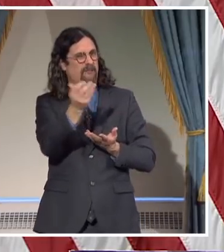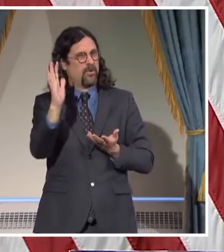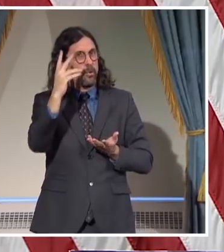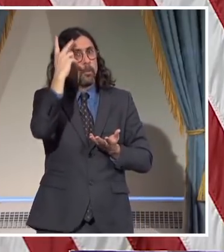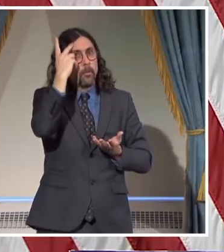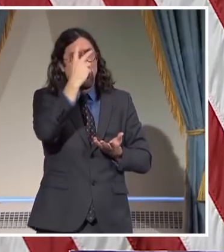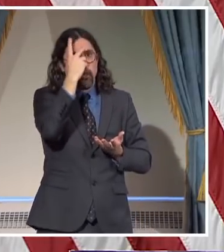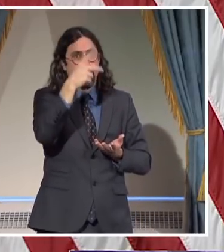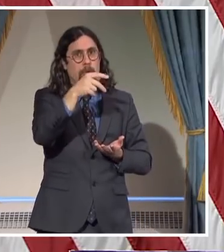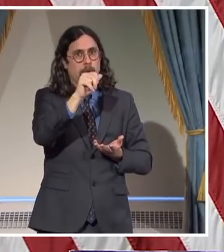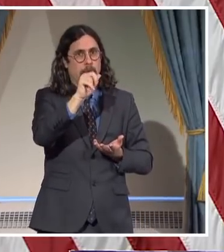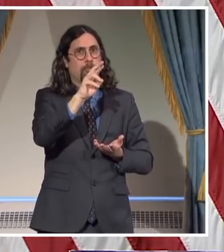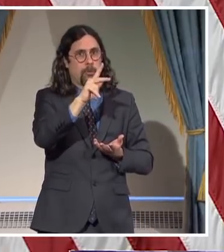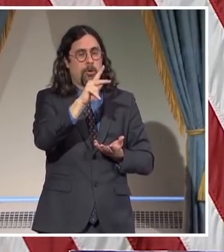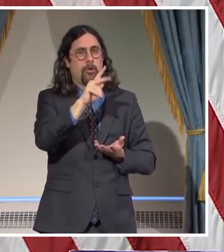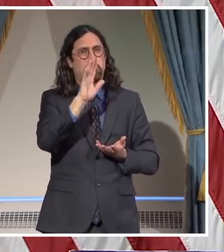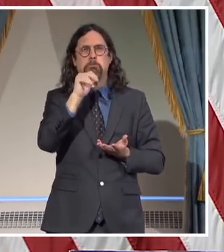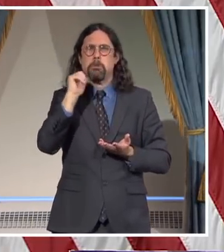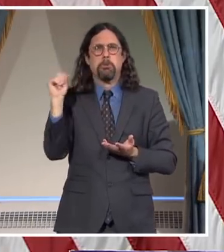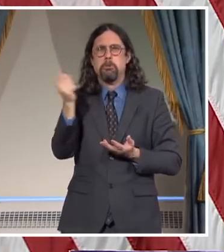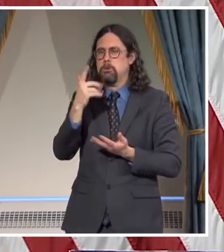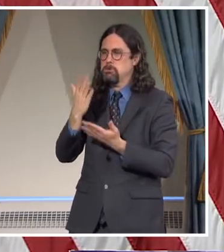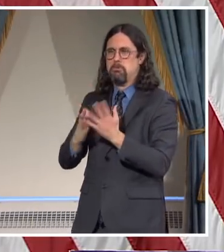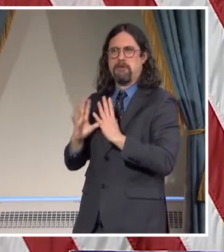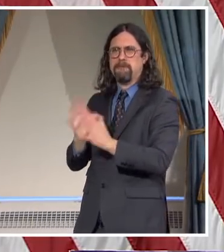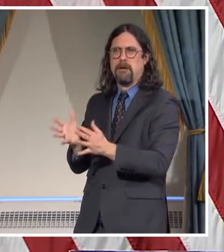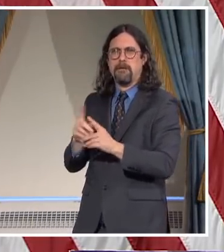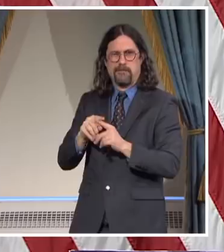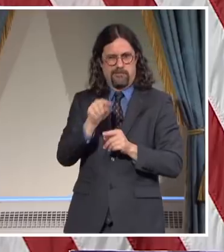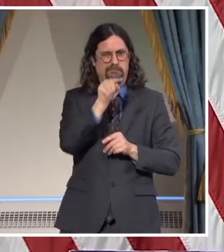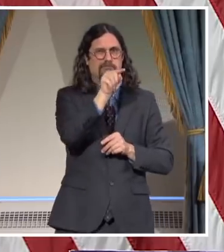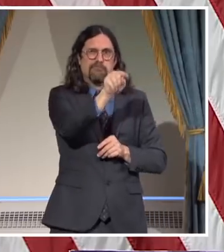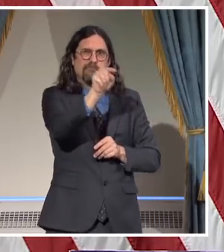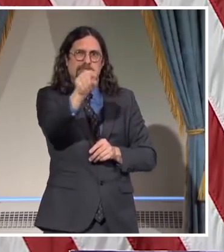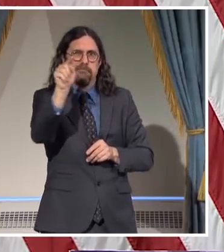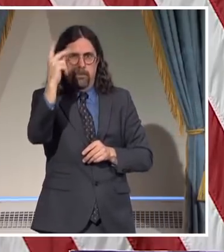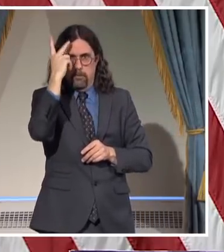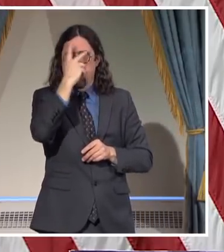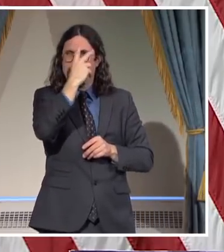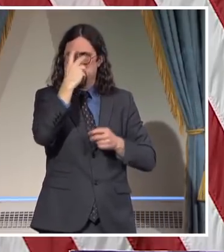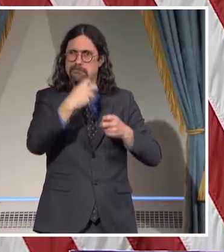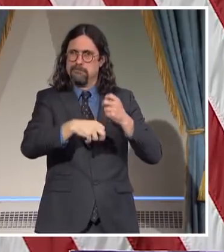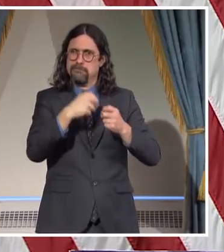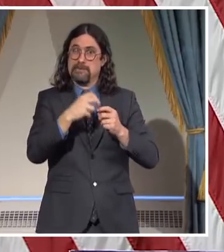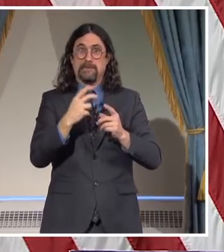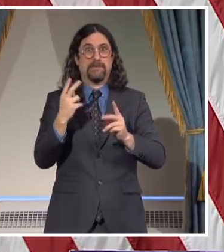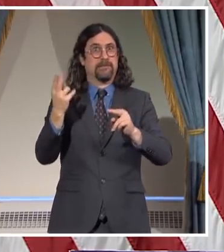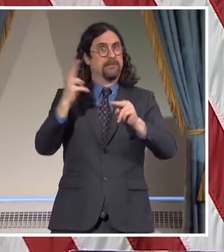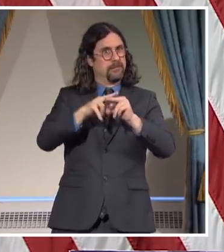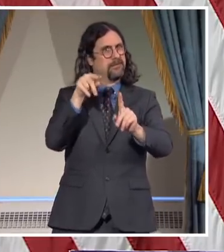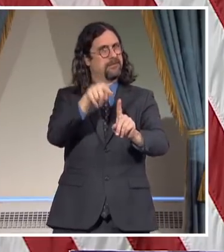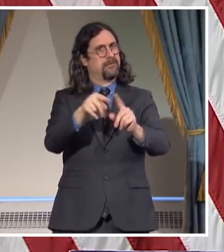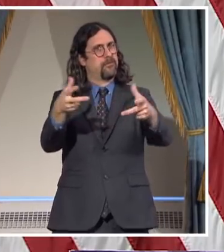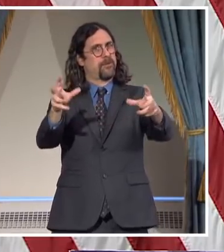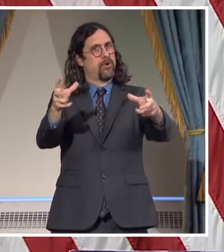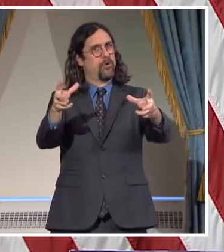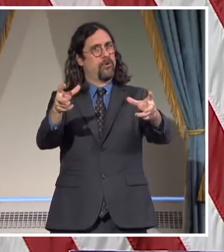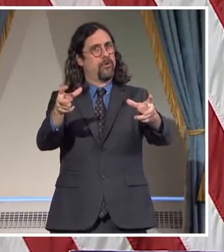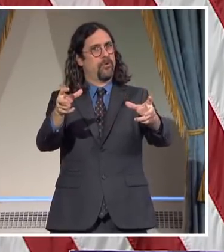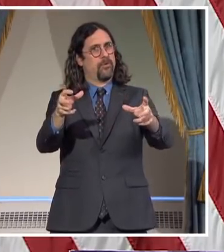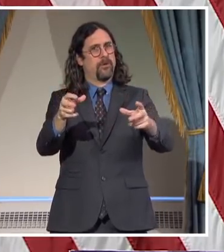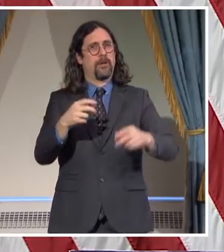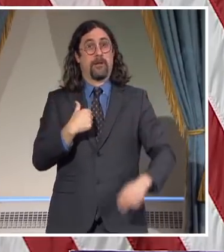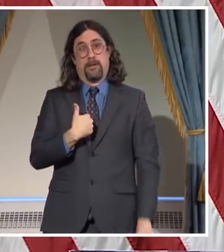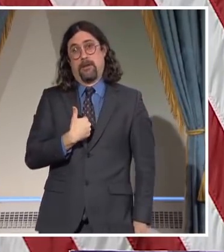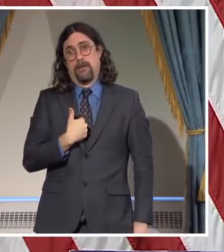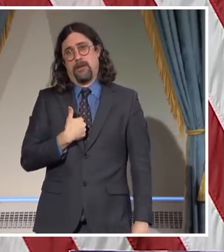courts. And every one of us who loves basketball, and I'm one of them, loves to go out on court and play a pickup game or play